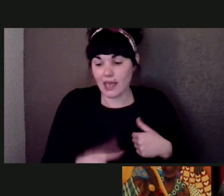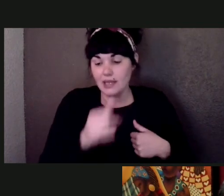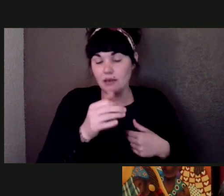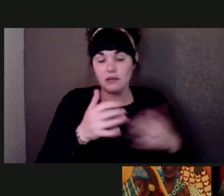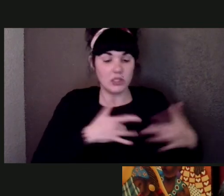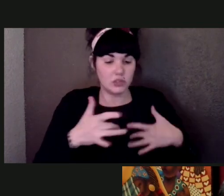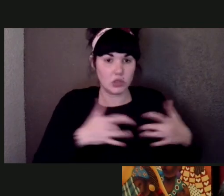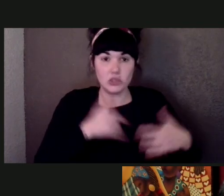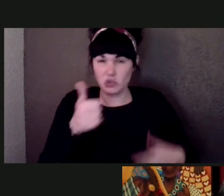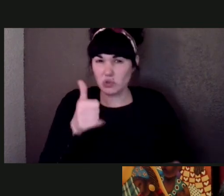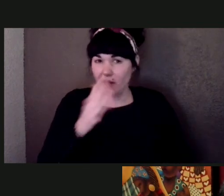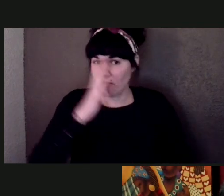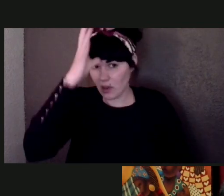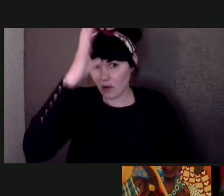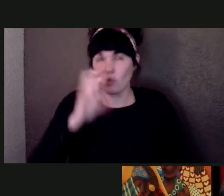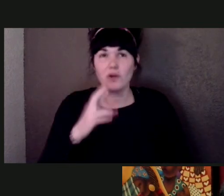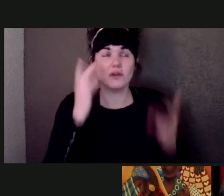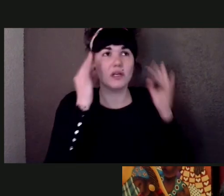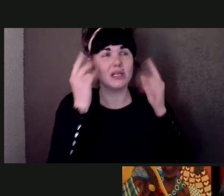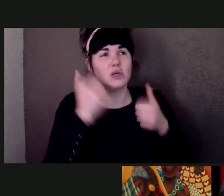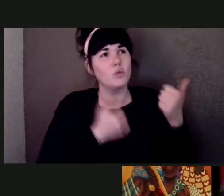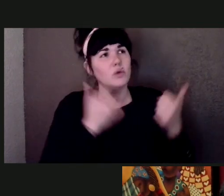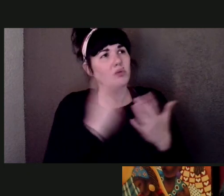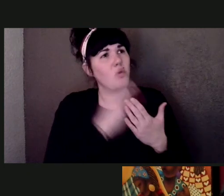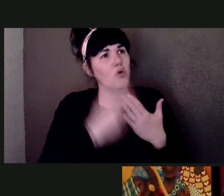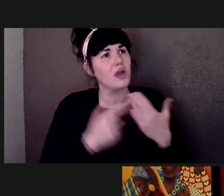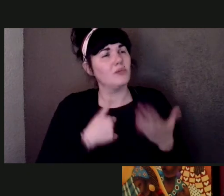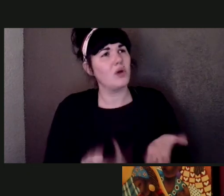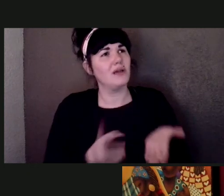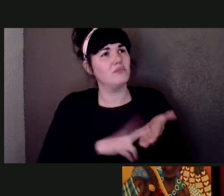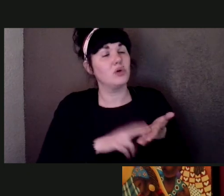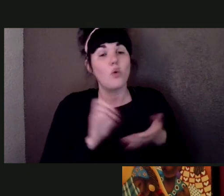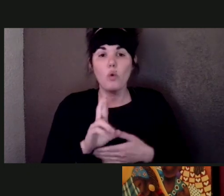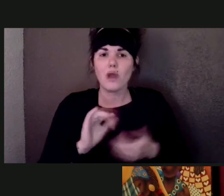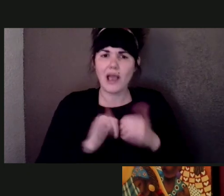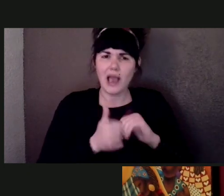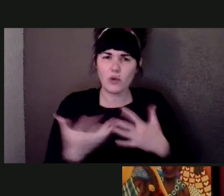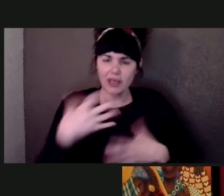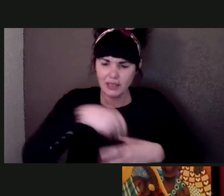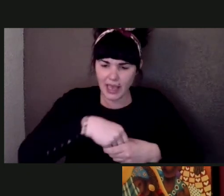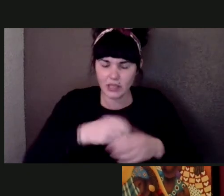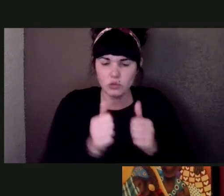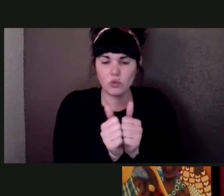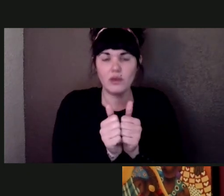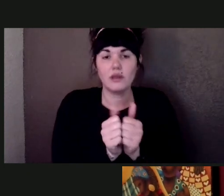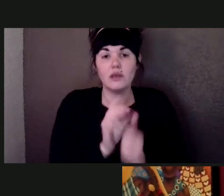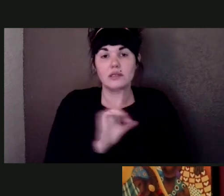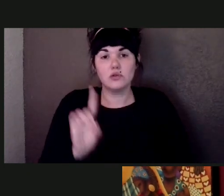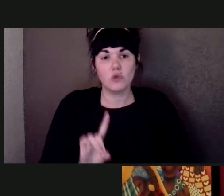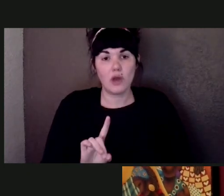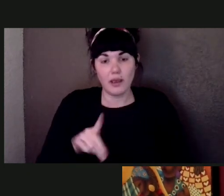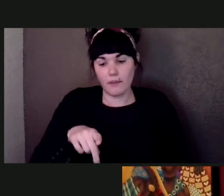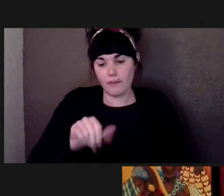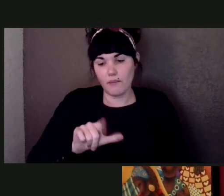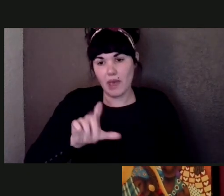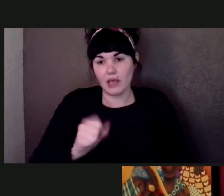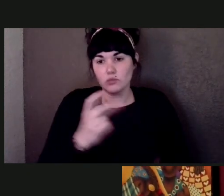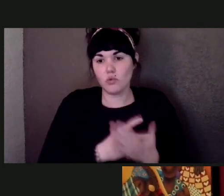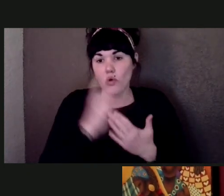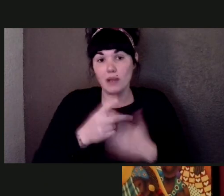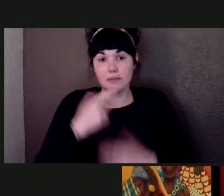of programs should I enter them in, um, or how do I get engaged in Detroit PAL's programs that we offer? And if we don't offer them, we